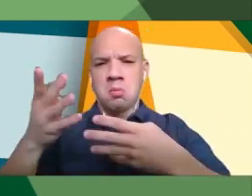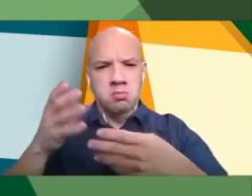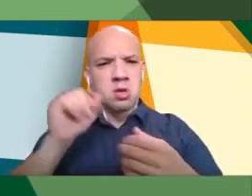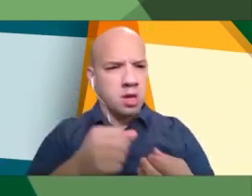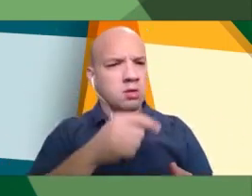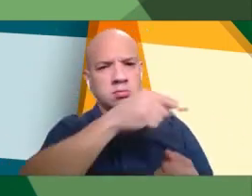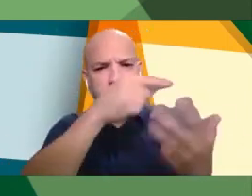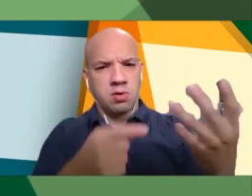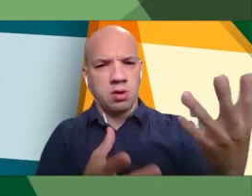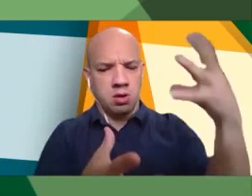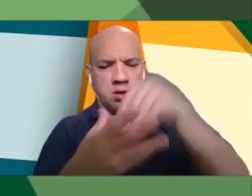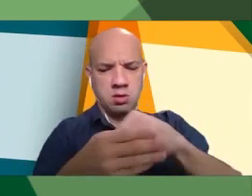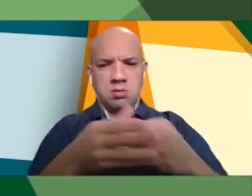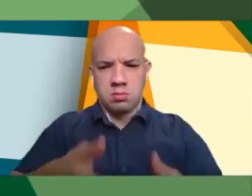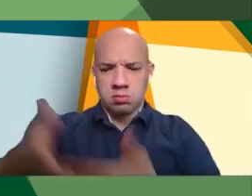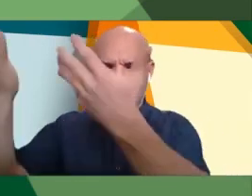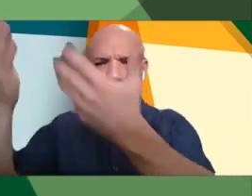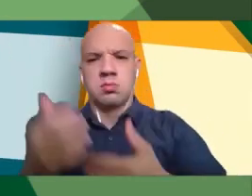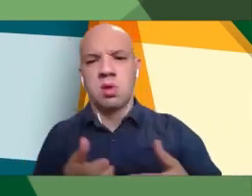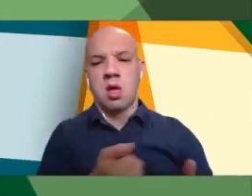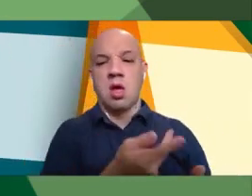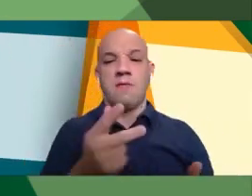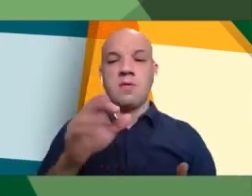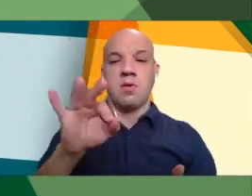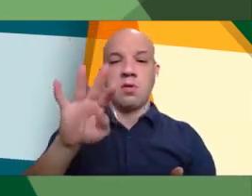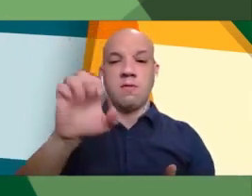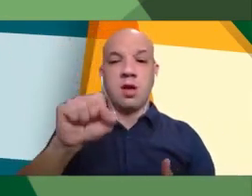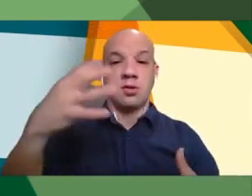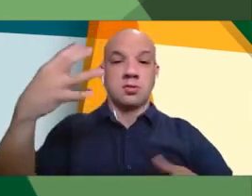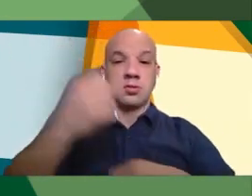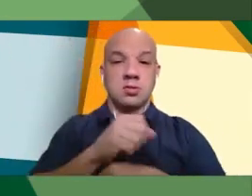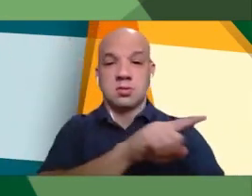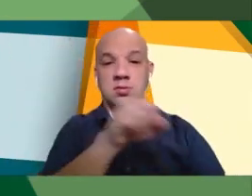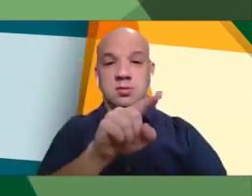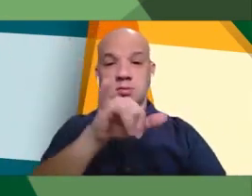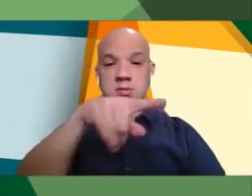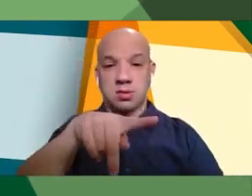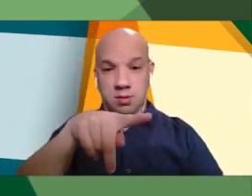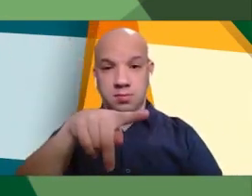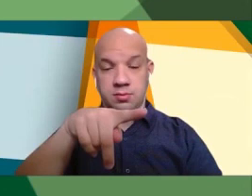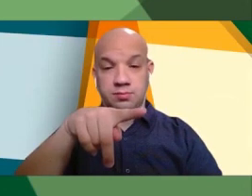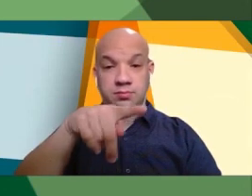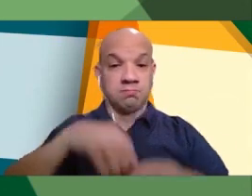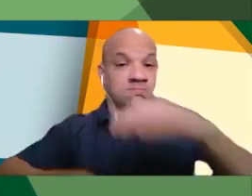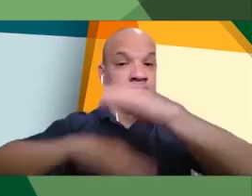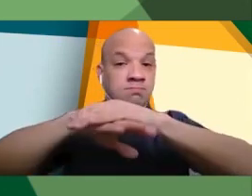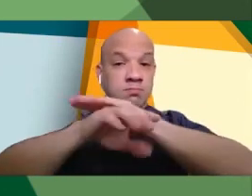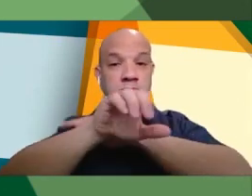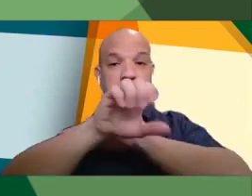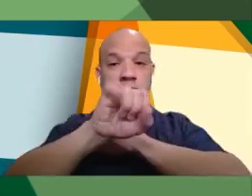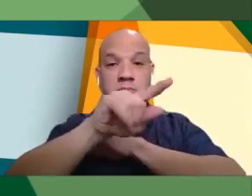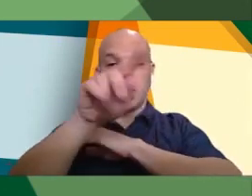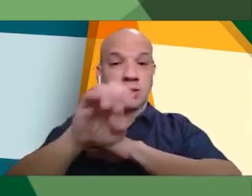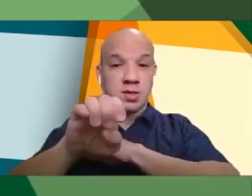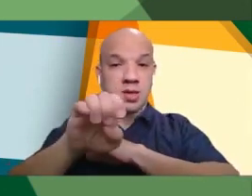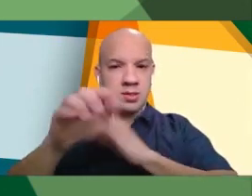Also, multiple files may be uploaded in a zip file. The maximum upload size for each